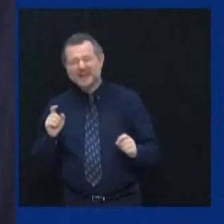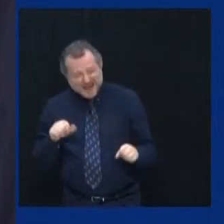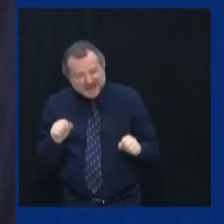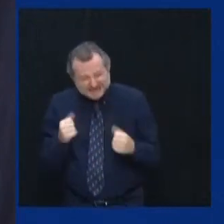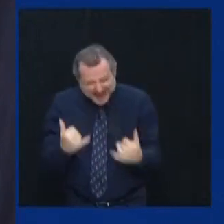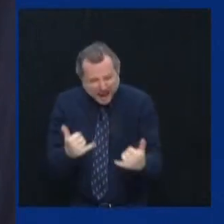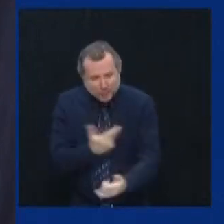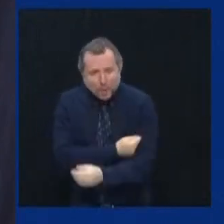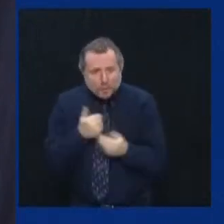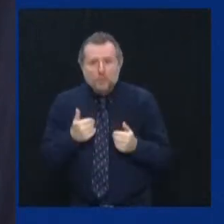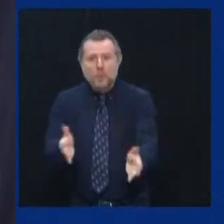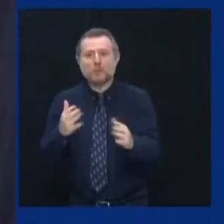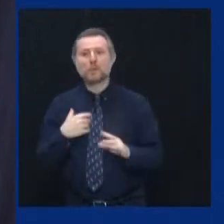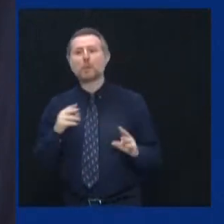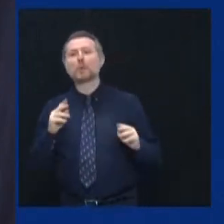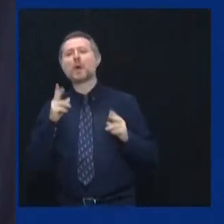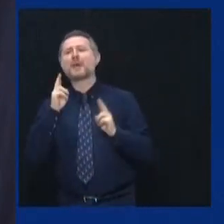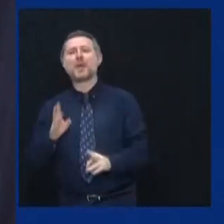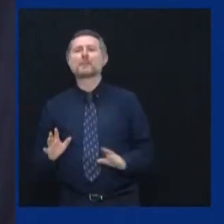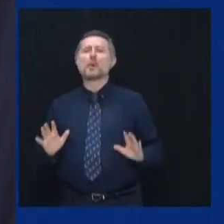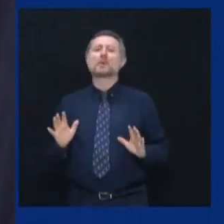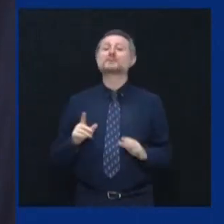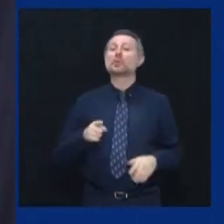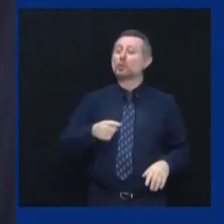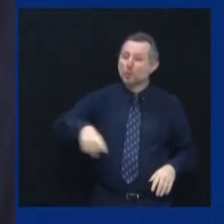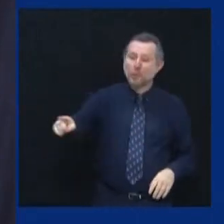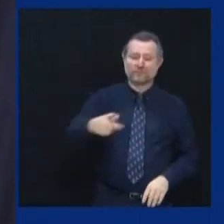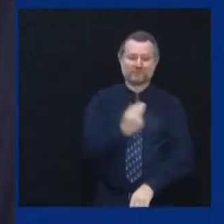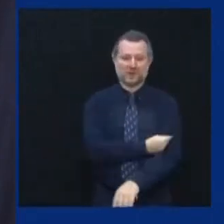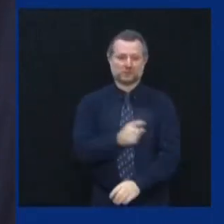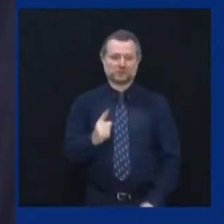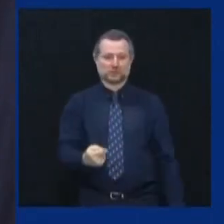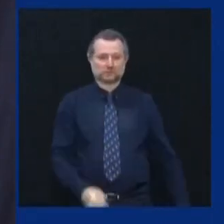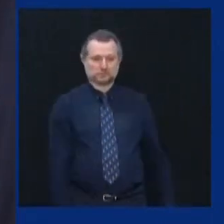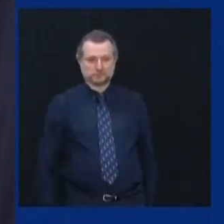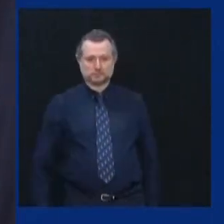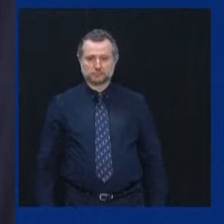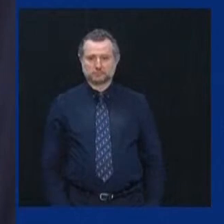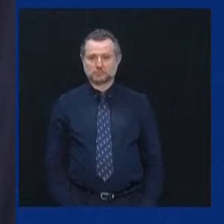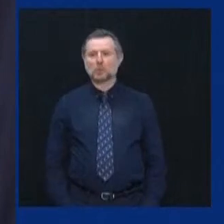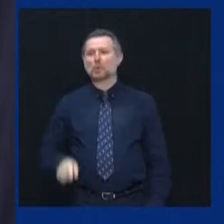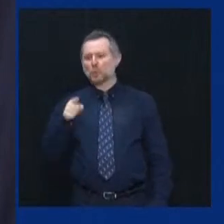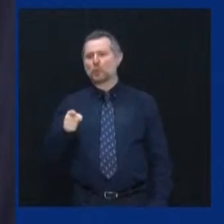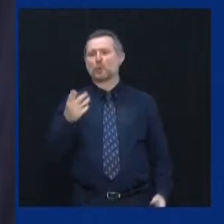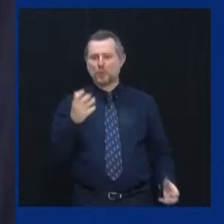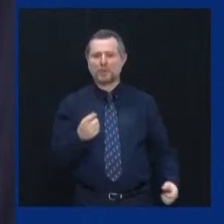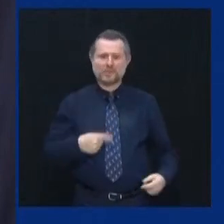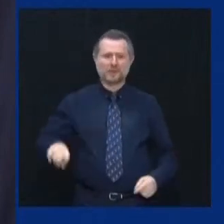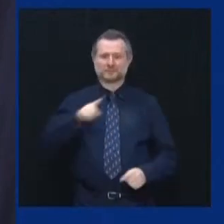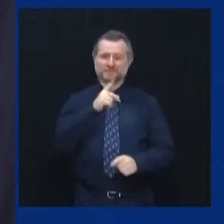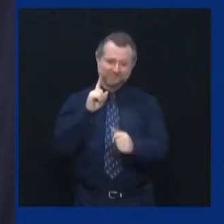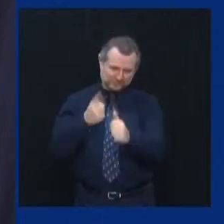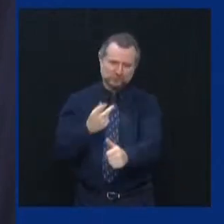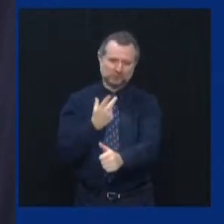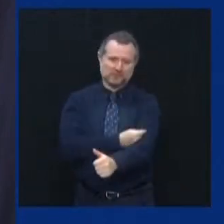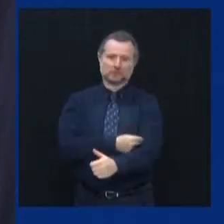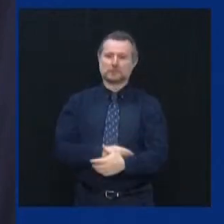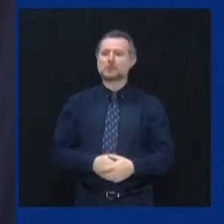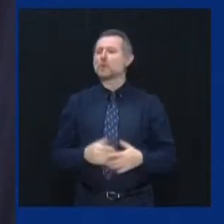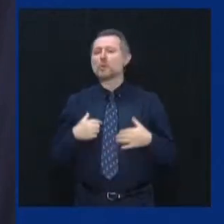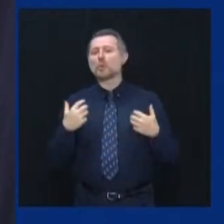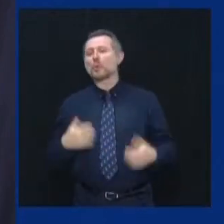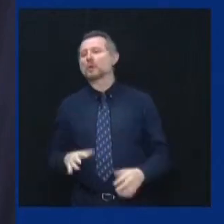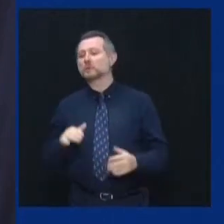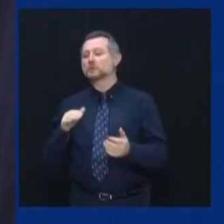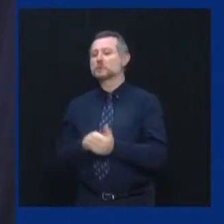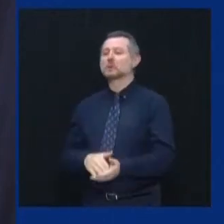nice. Cards are nice. They want vaccines. And you want them vaccinated, because you don't want to go before a nurse